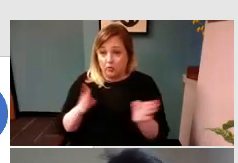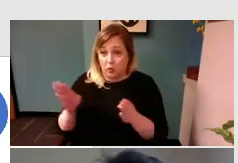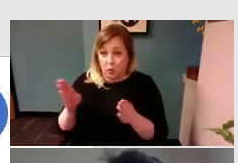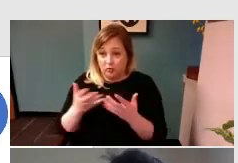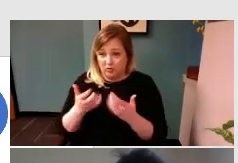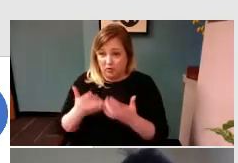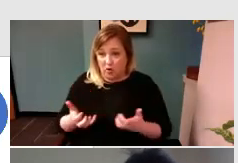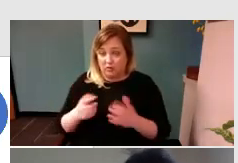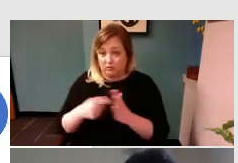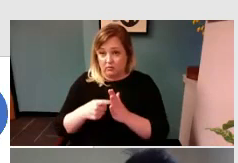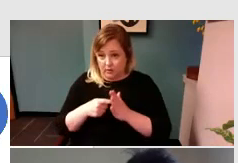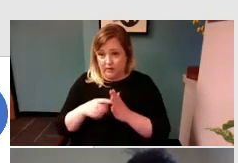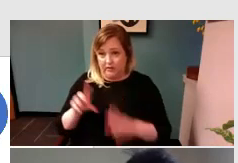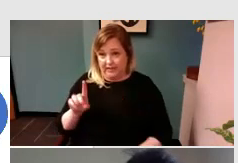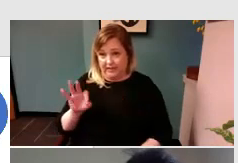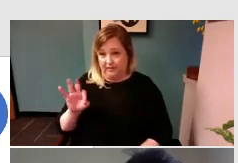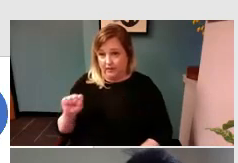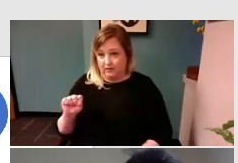V plus C complexity. Now,